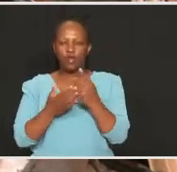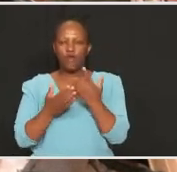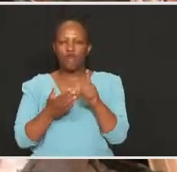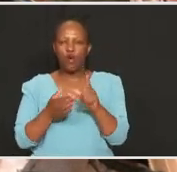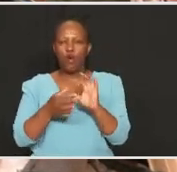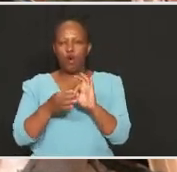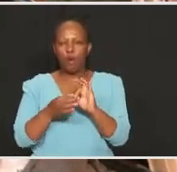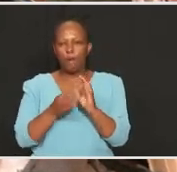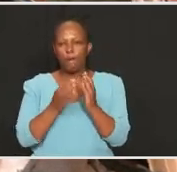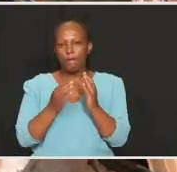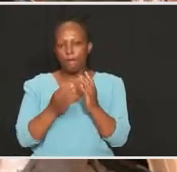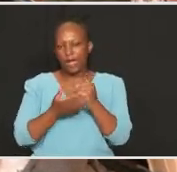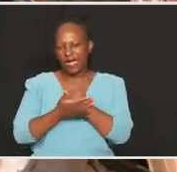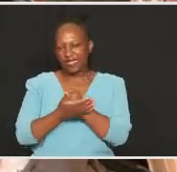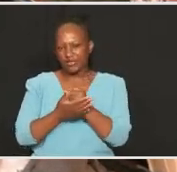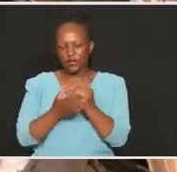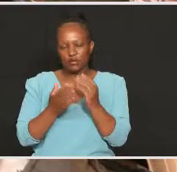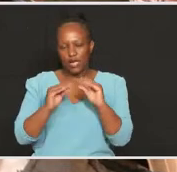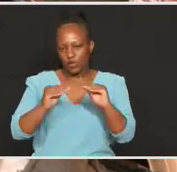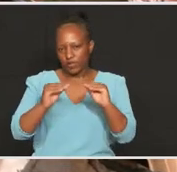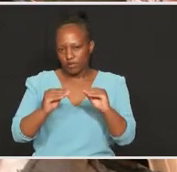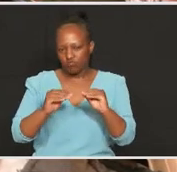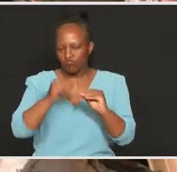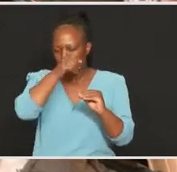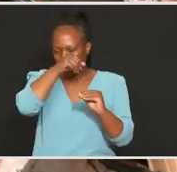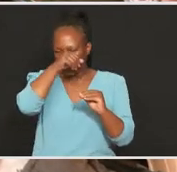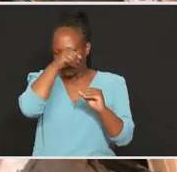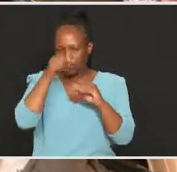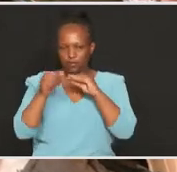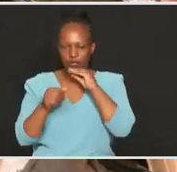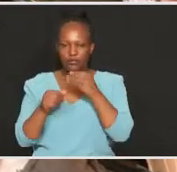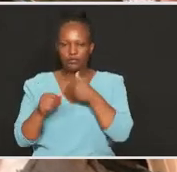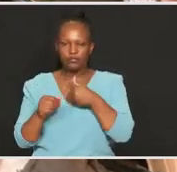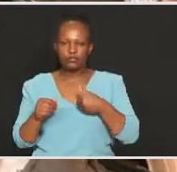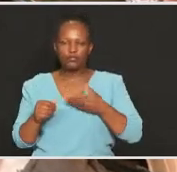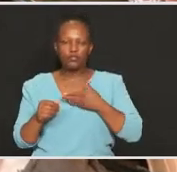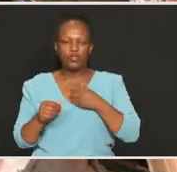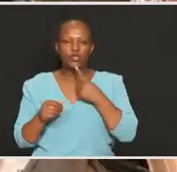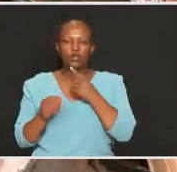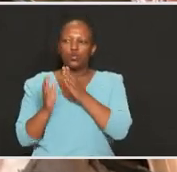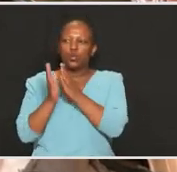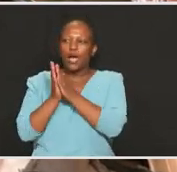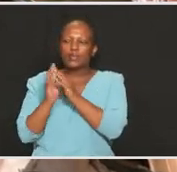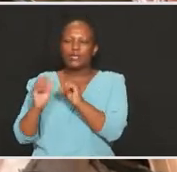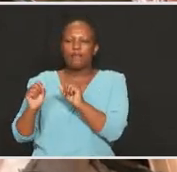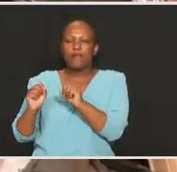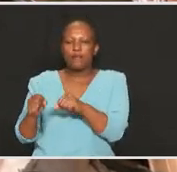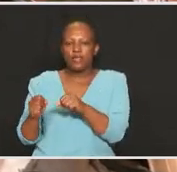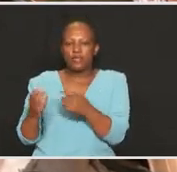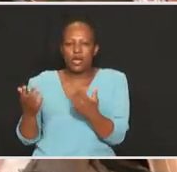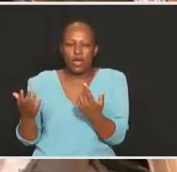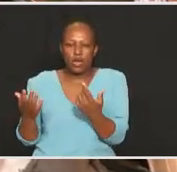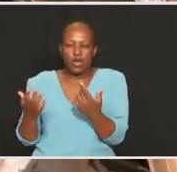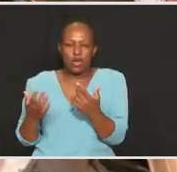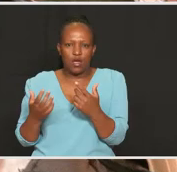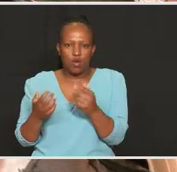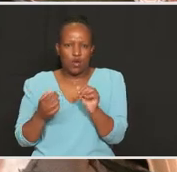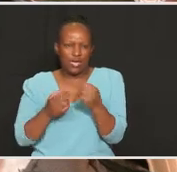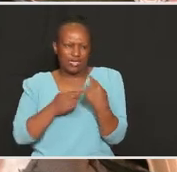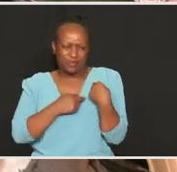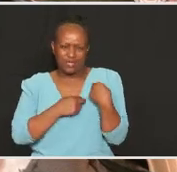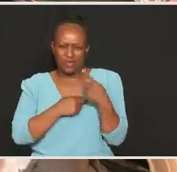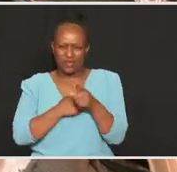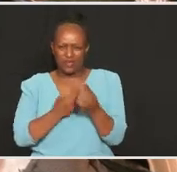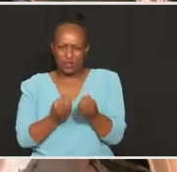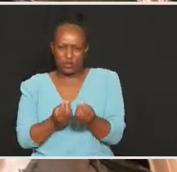education now this is equivalent of requiring parents to ask permission to attend to the god-given obligations to the